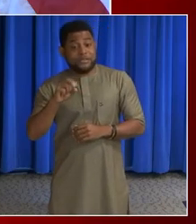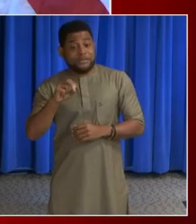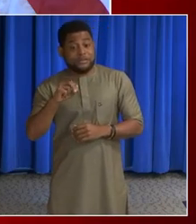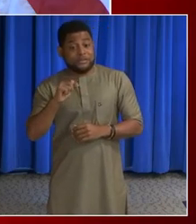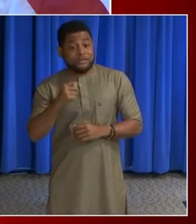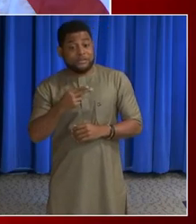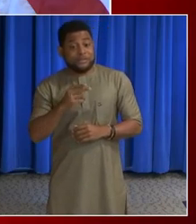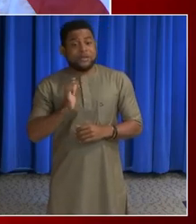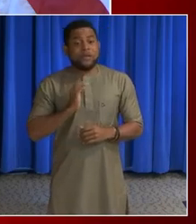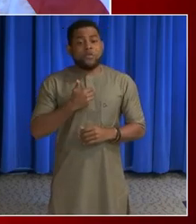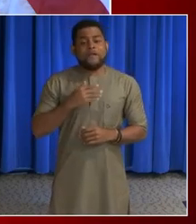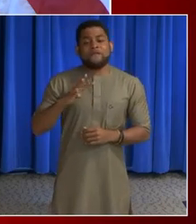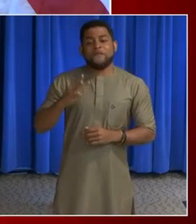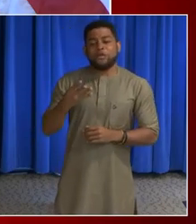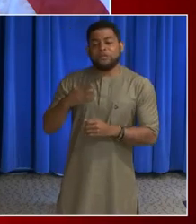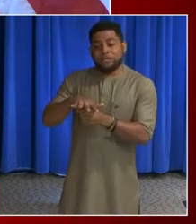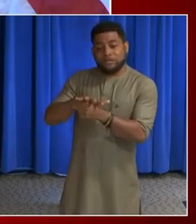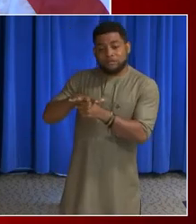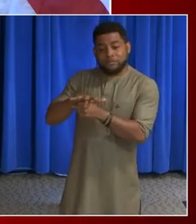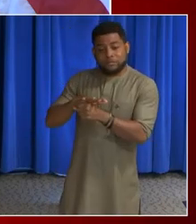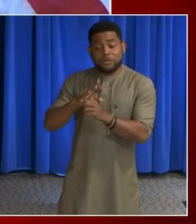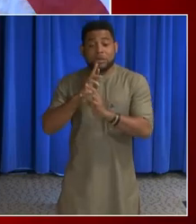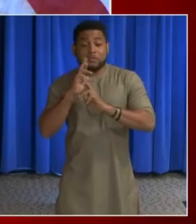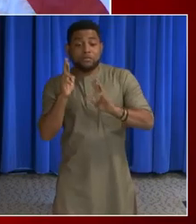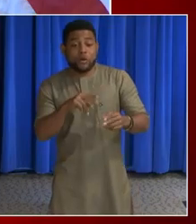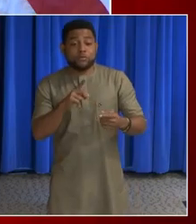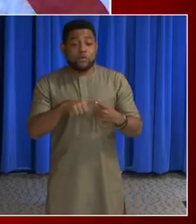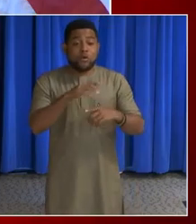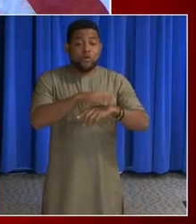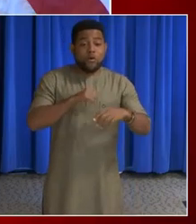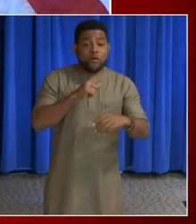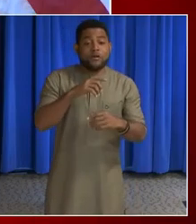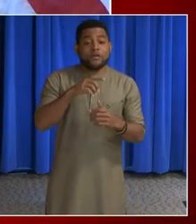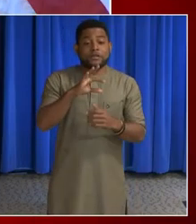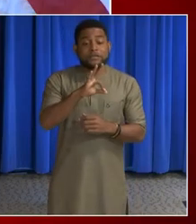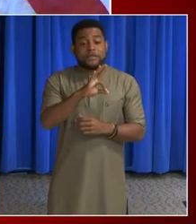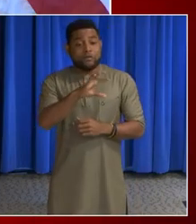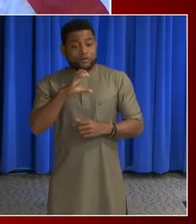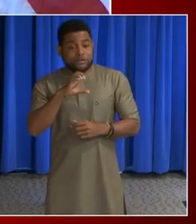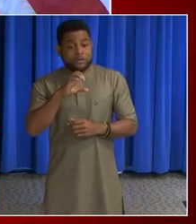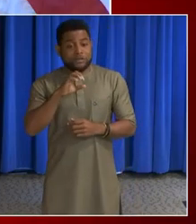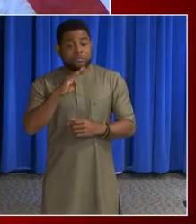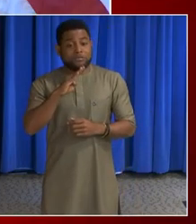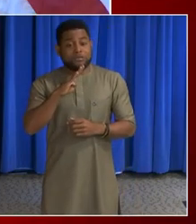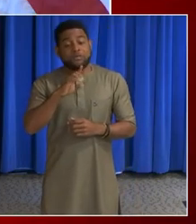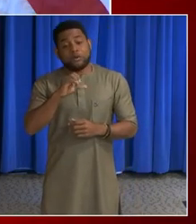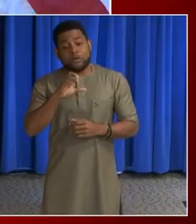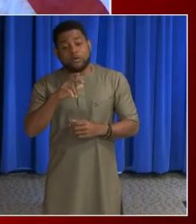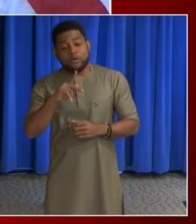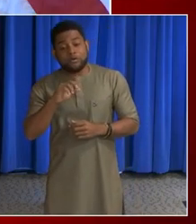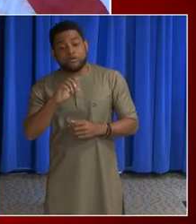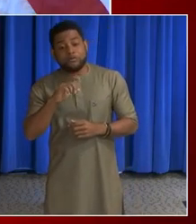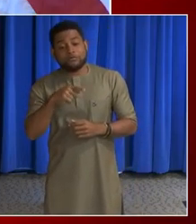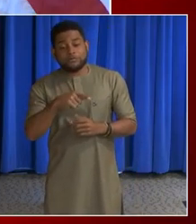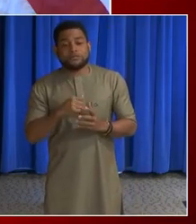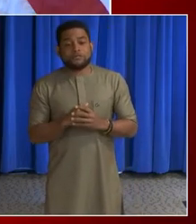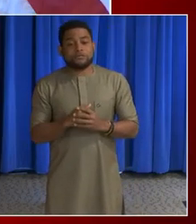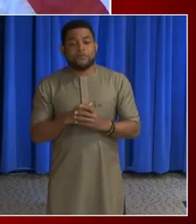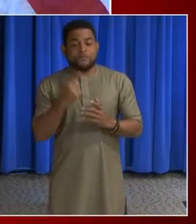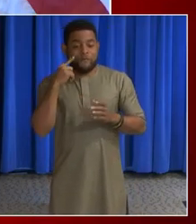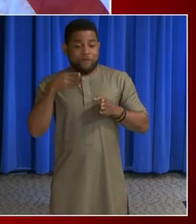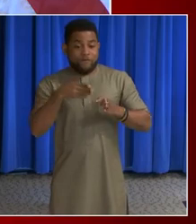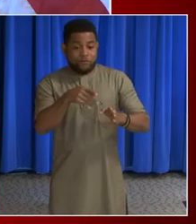officers responded to a call in the 900 block of Longfellow Street Northwest for the report of a shooting. A